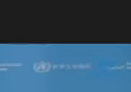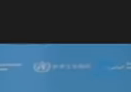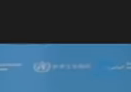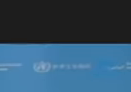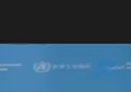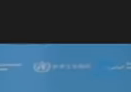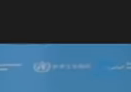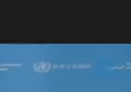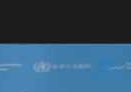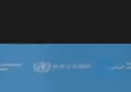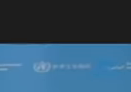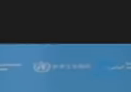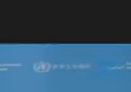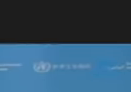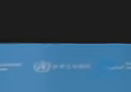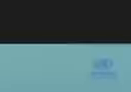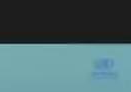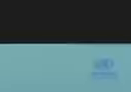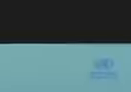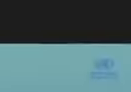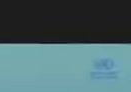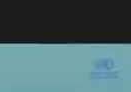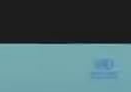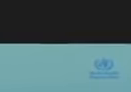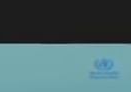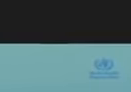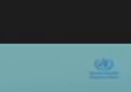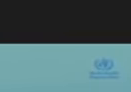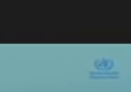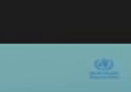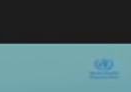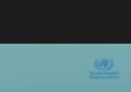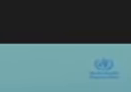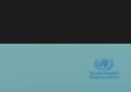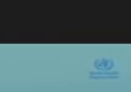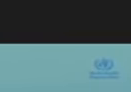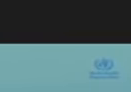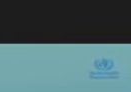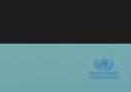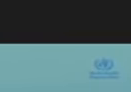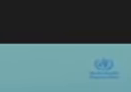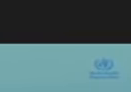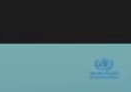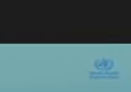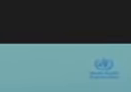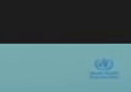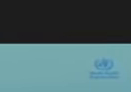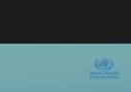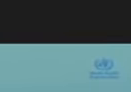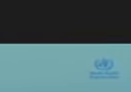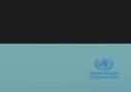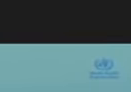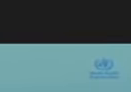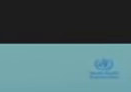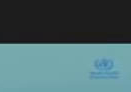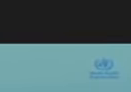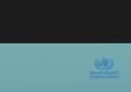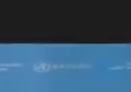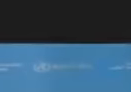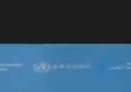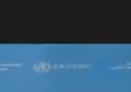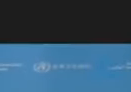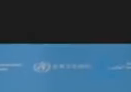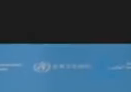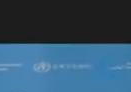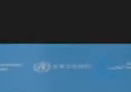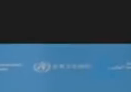understanding of what those changes are. Maria, what can people do to protect themselves against the SARS-CoV-2 variants?